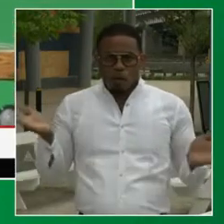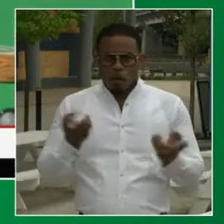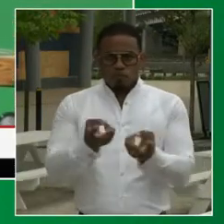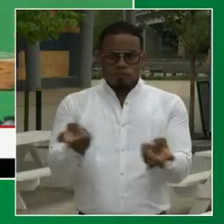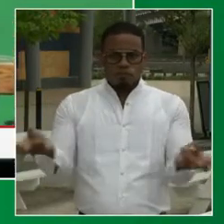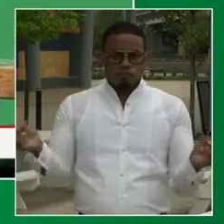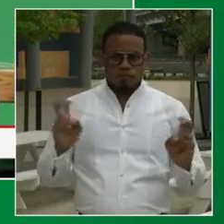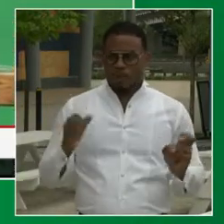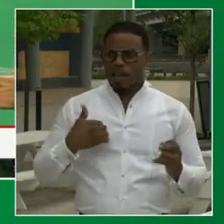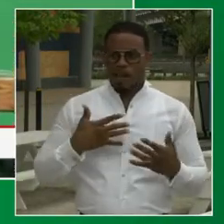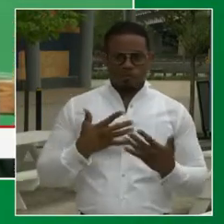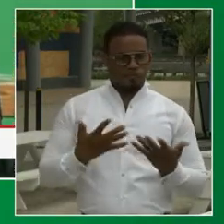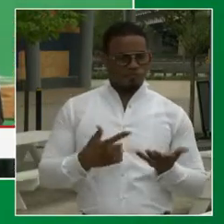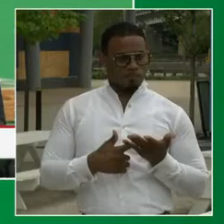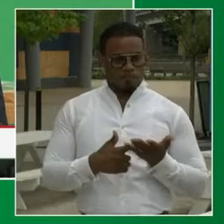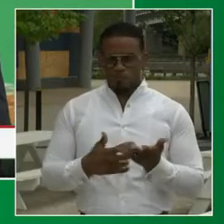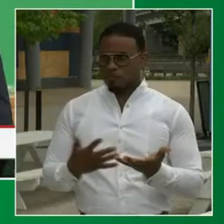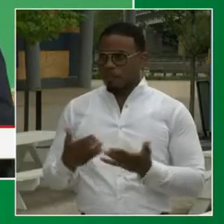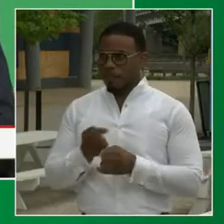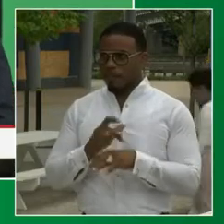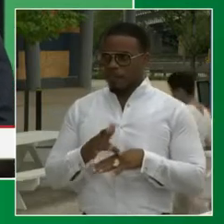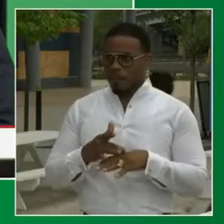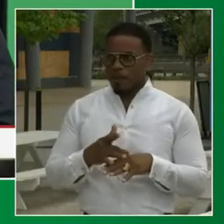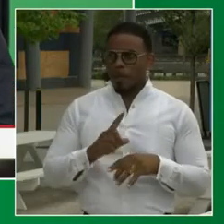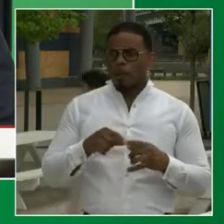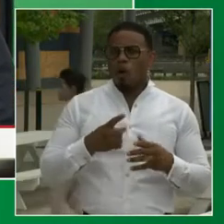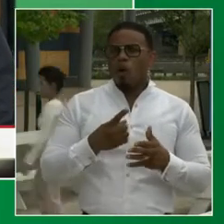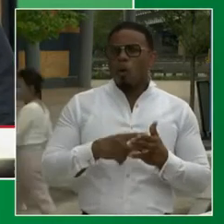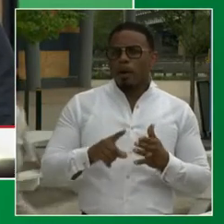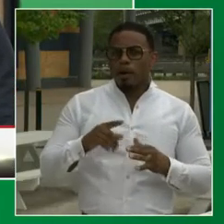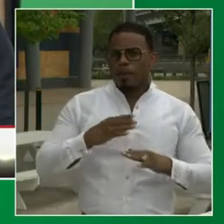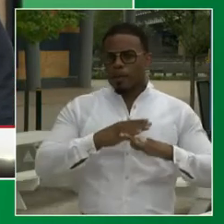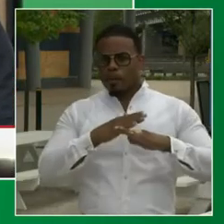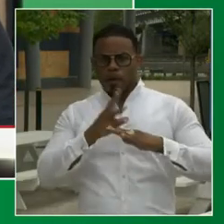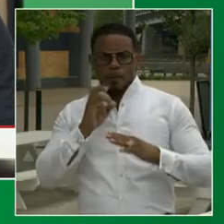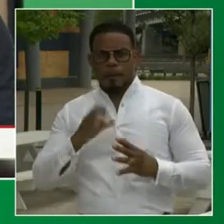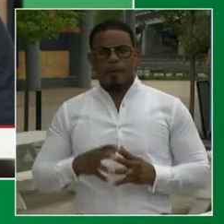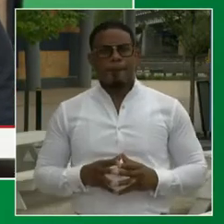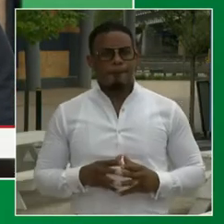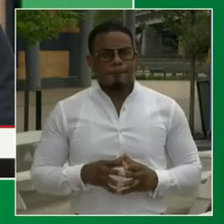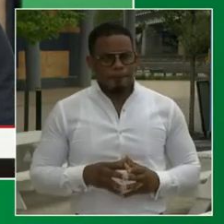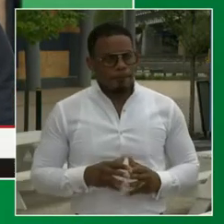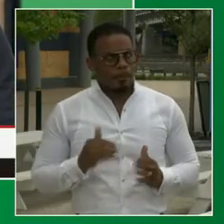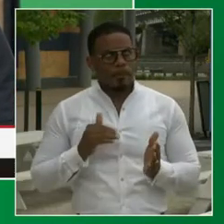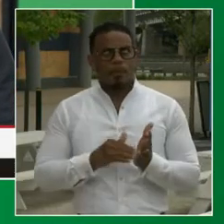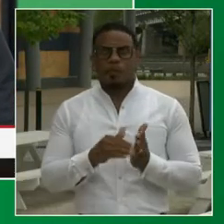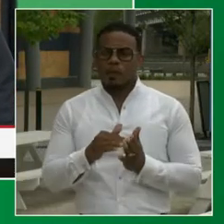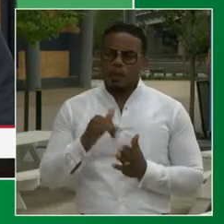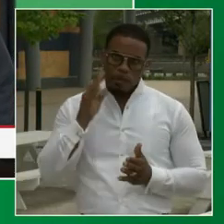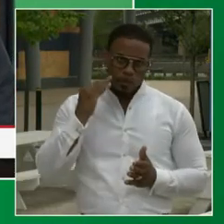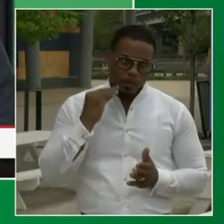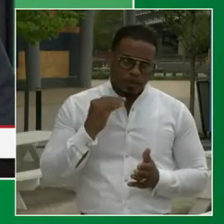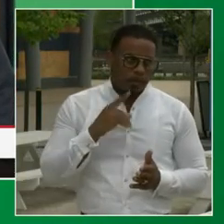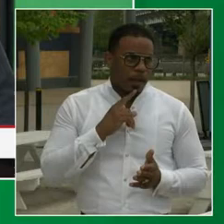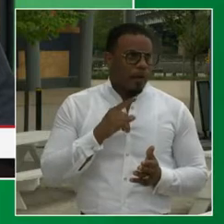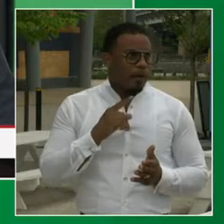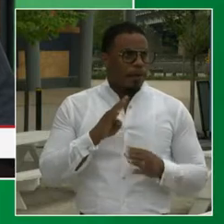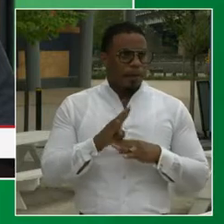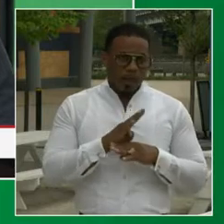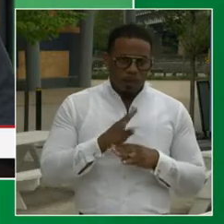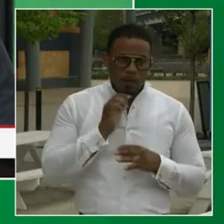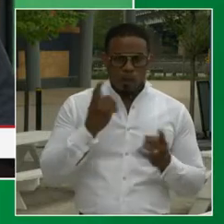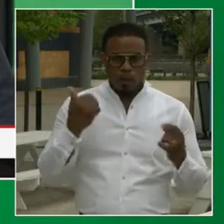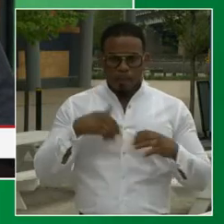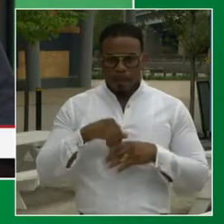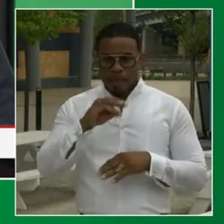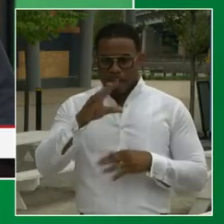together to have that conversation of a safe space about what their barriers were. And far too often, there are businesses who come